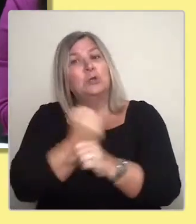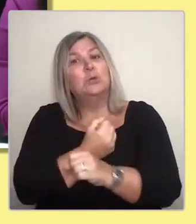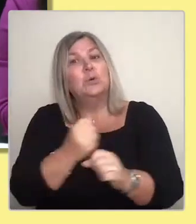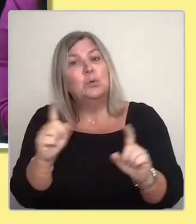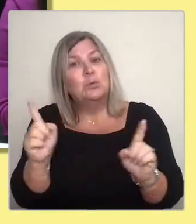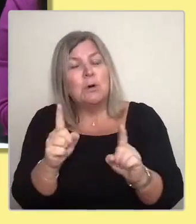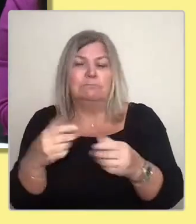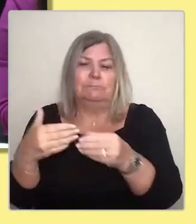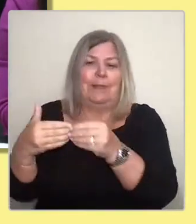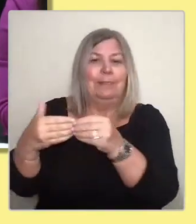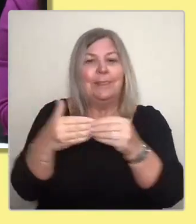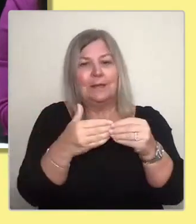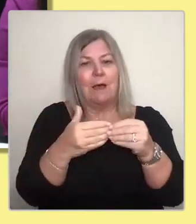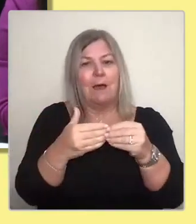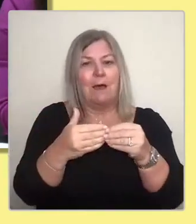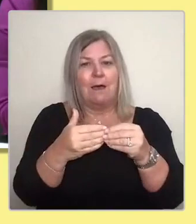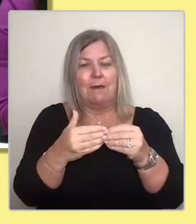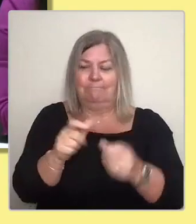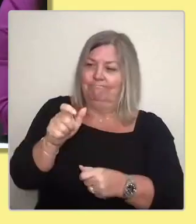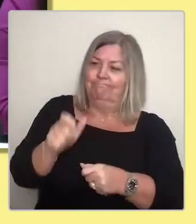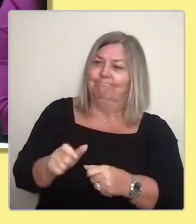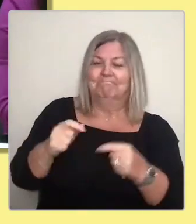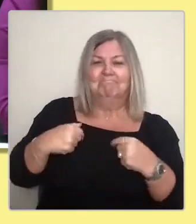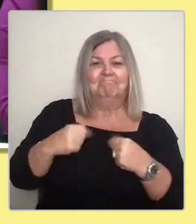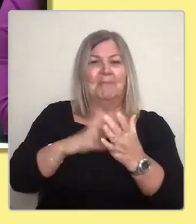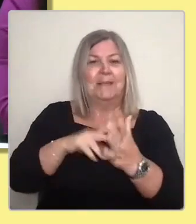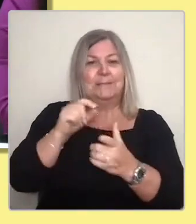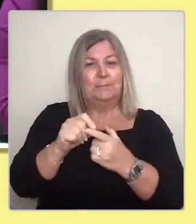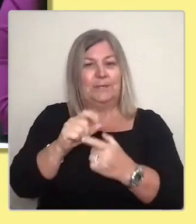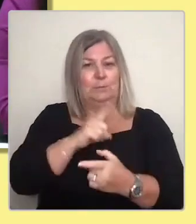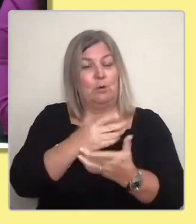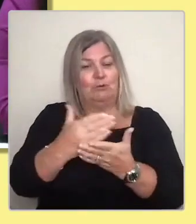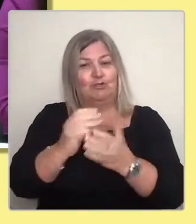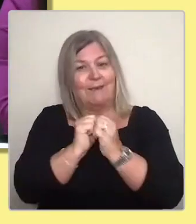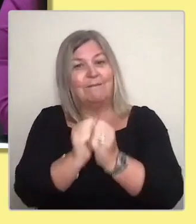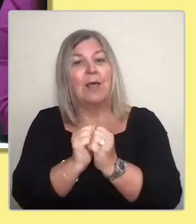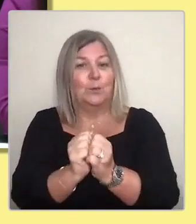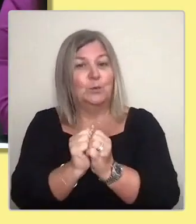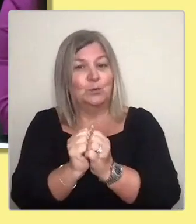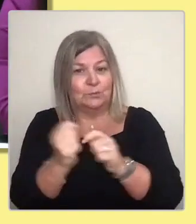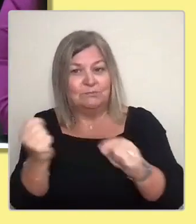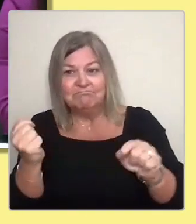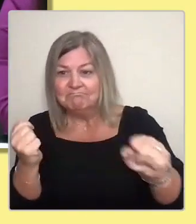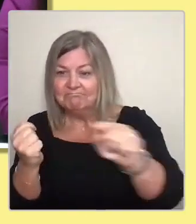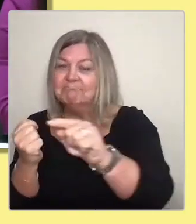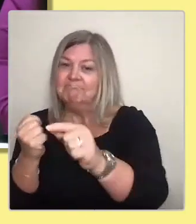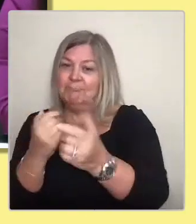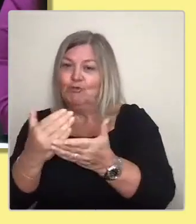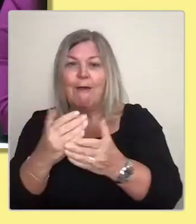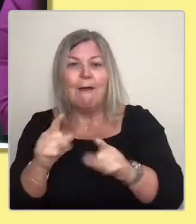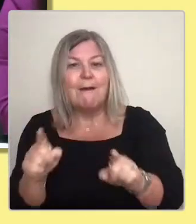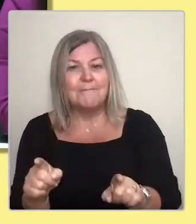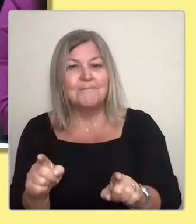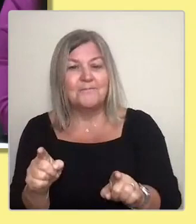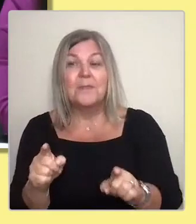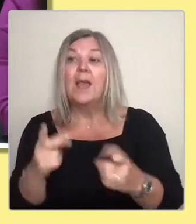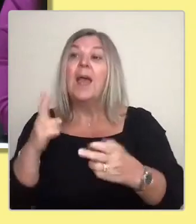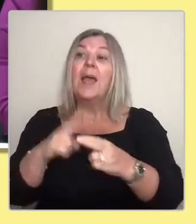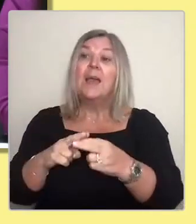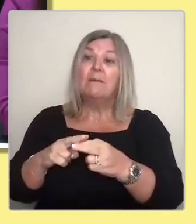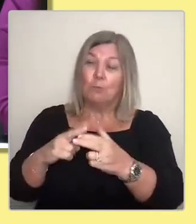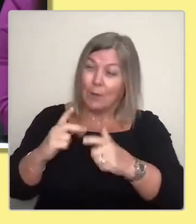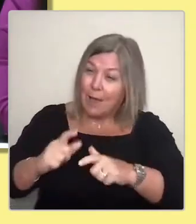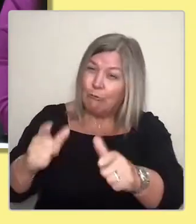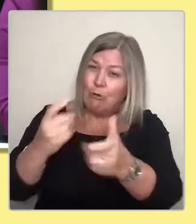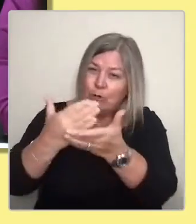that I share the values of the majority of the Scottish people. And if we share those values, then we're going to win more people to